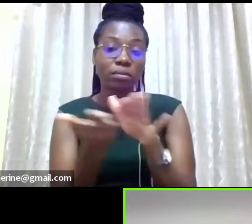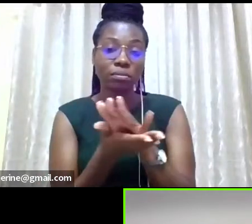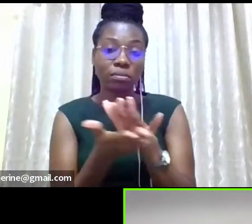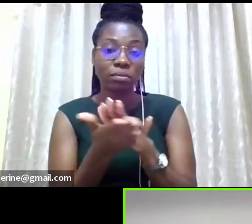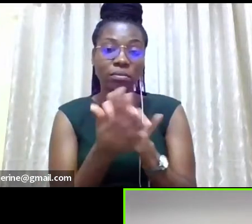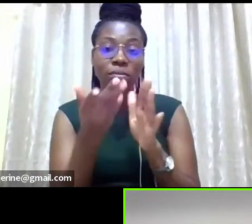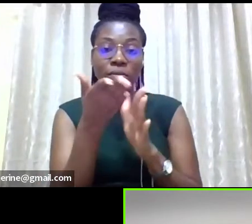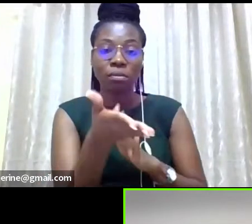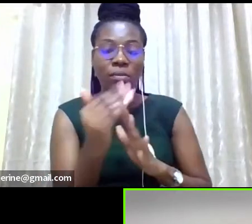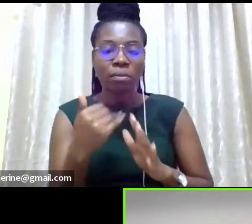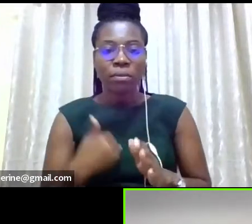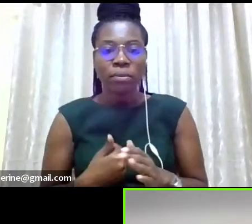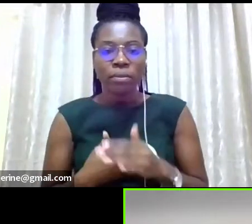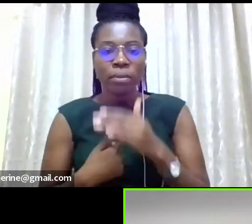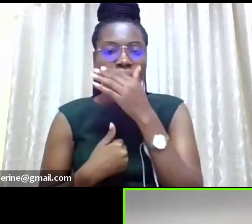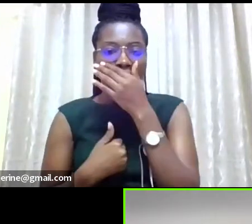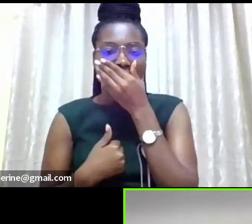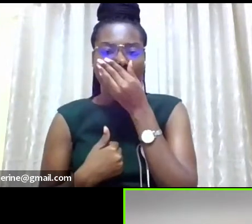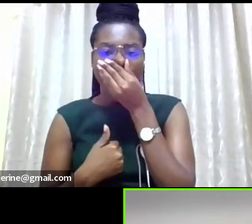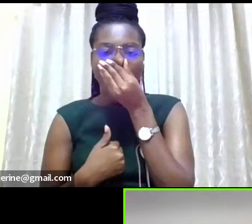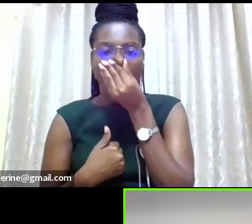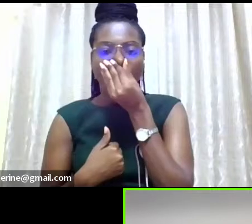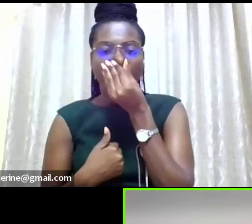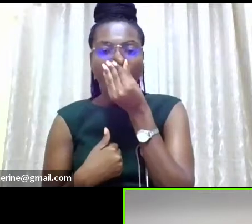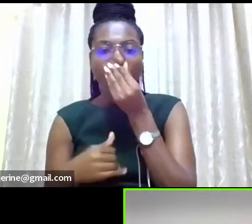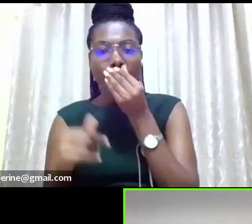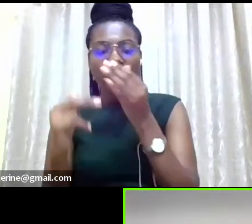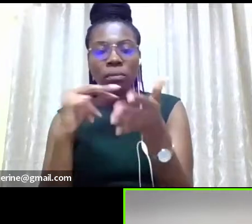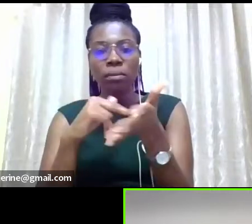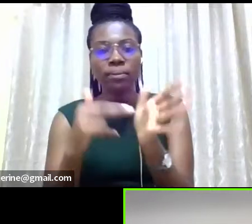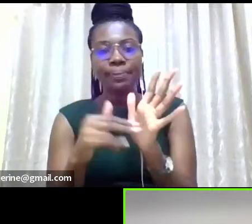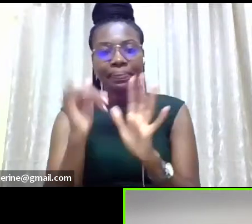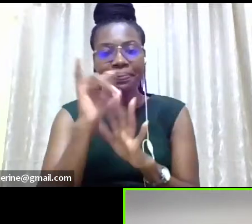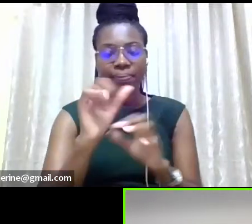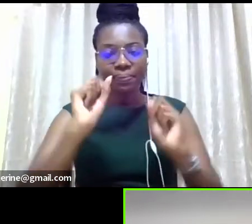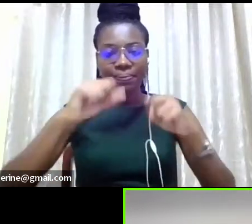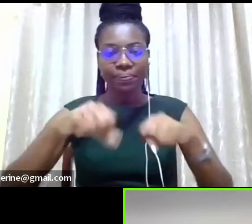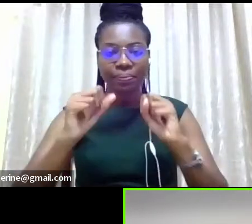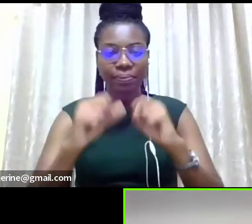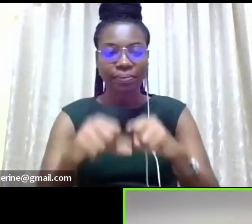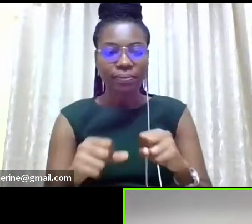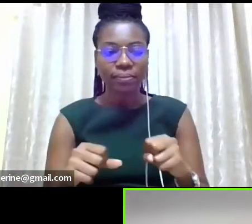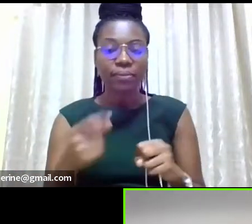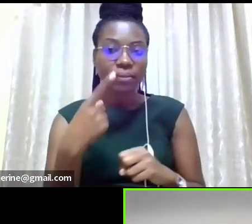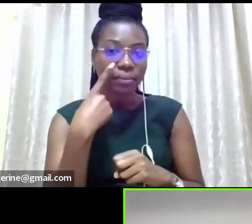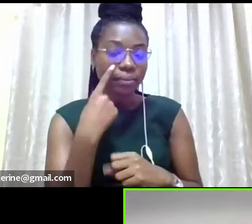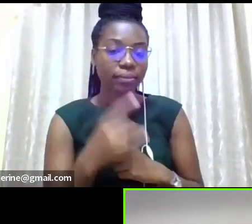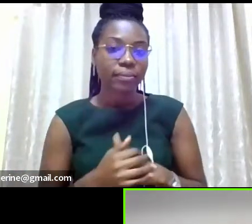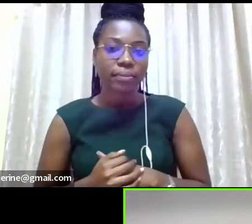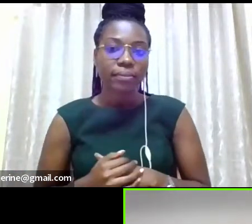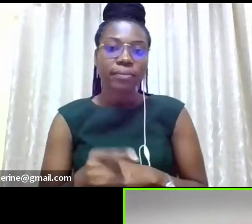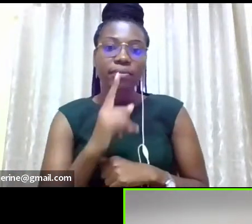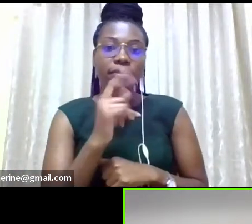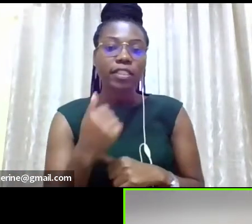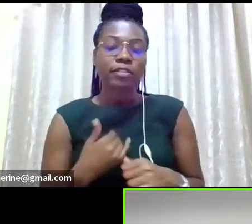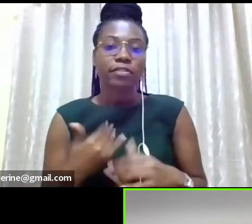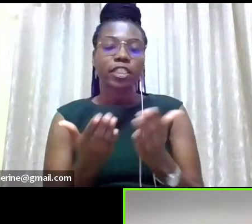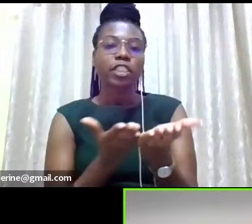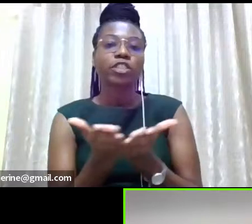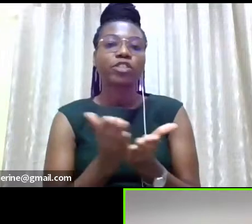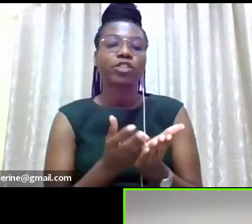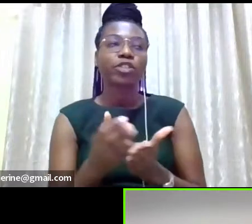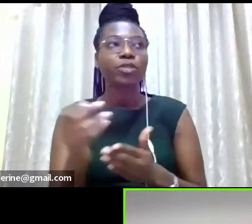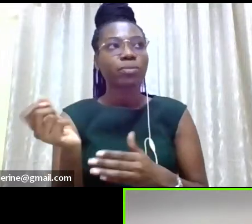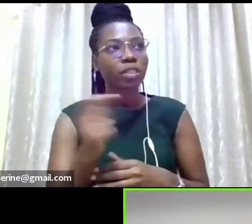valid, then that should be relooked at. So we have a session coming up in